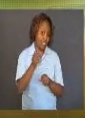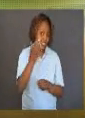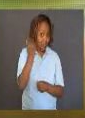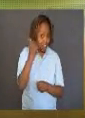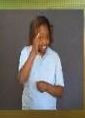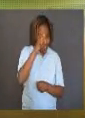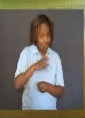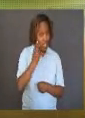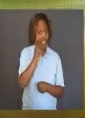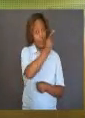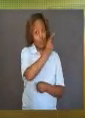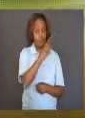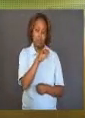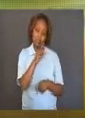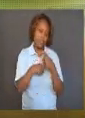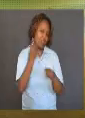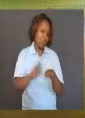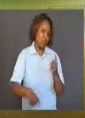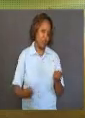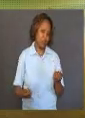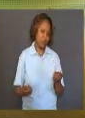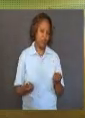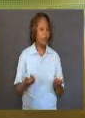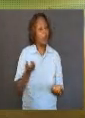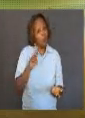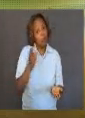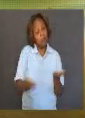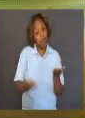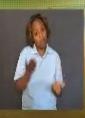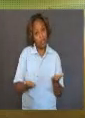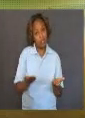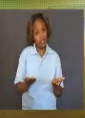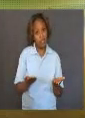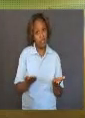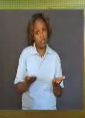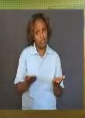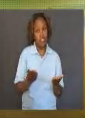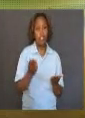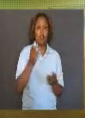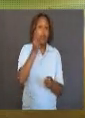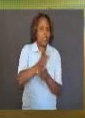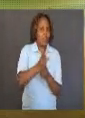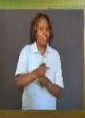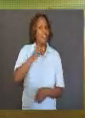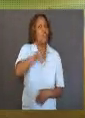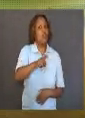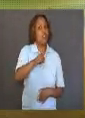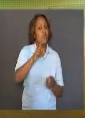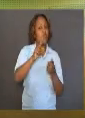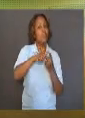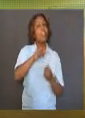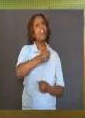one, or perhaps we will have to wait until another time in our